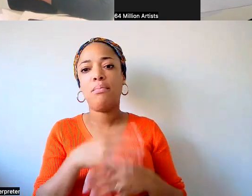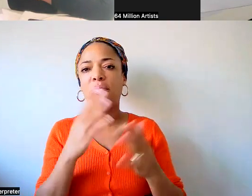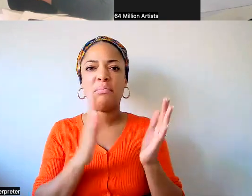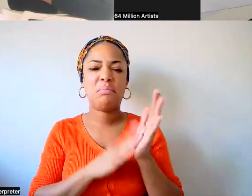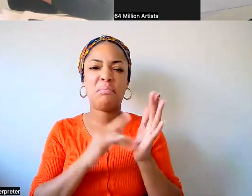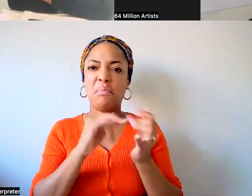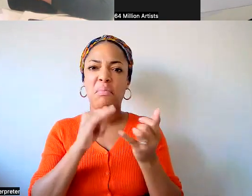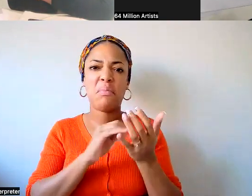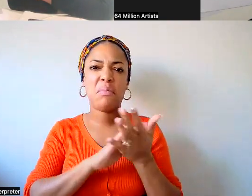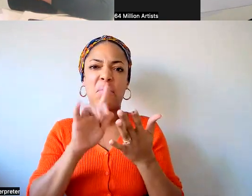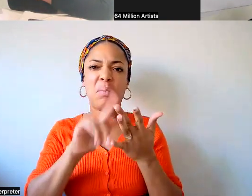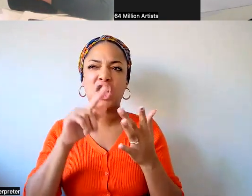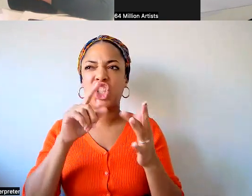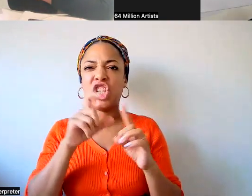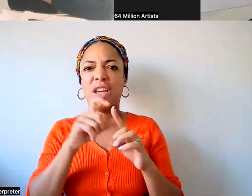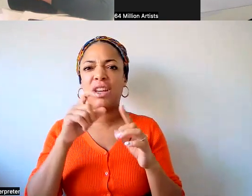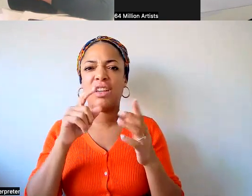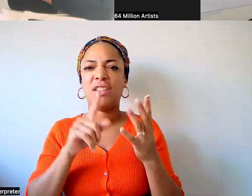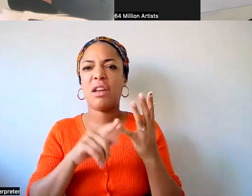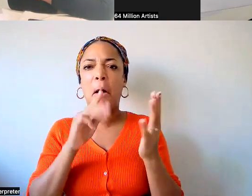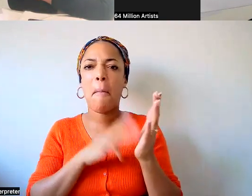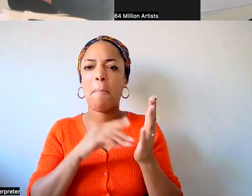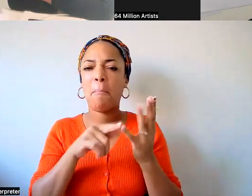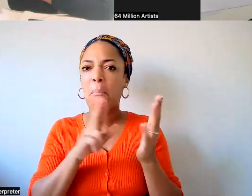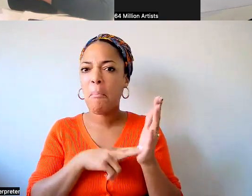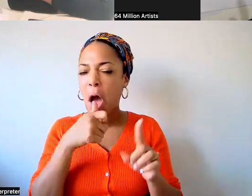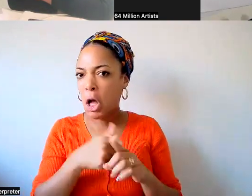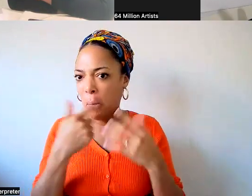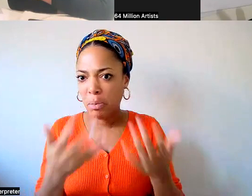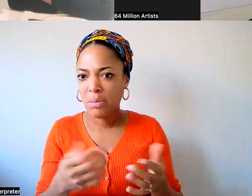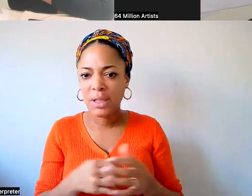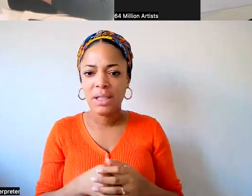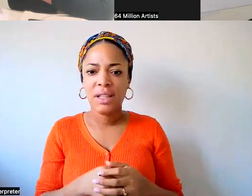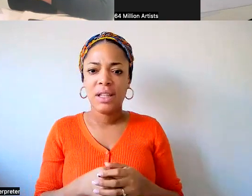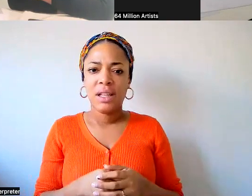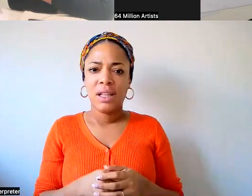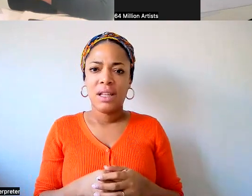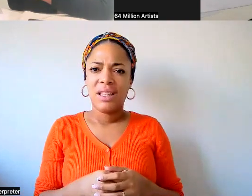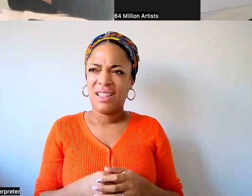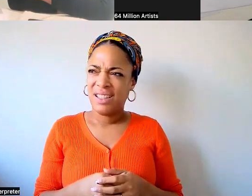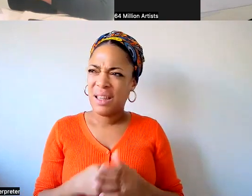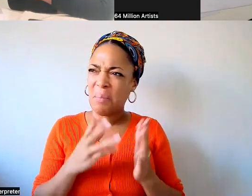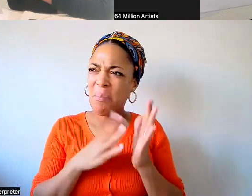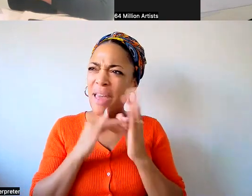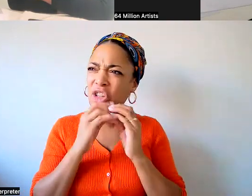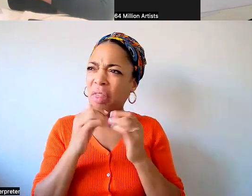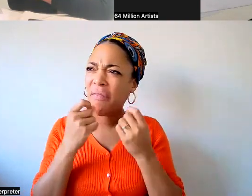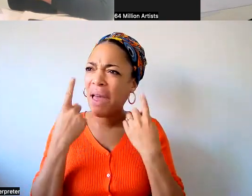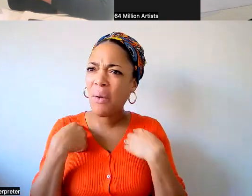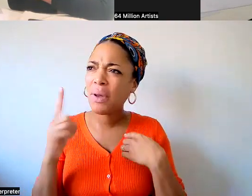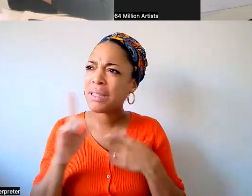said, well, it's a Mishadamonk. So she wasn't very good at explaining what the words meant. Or she'd say this. She'd